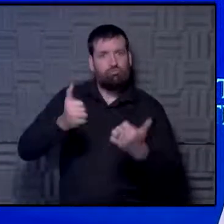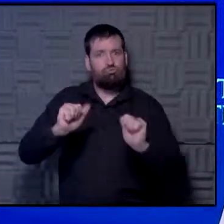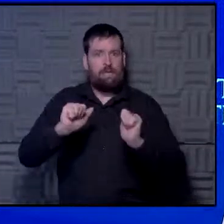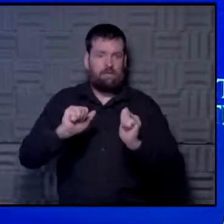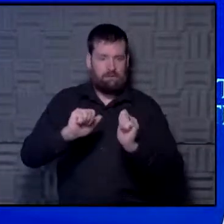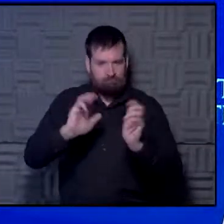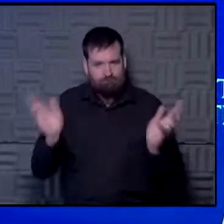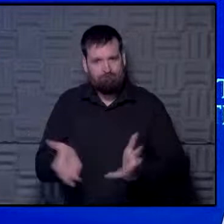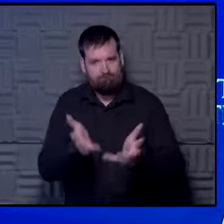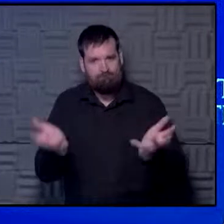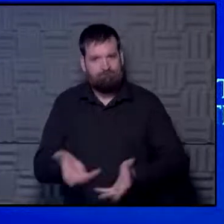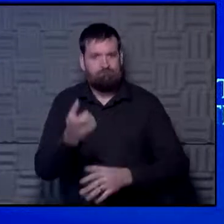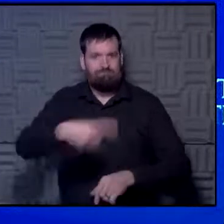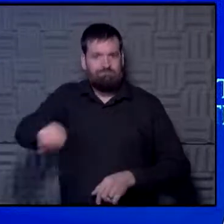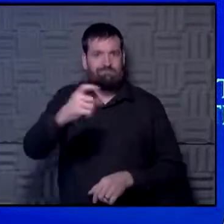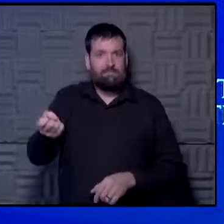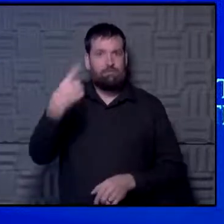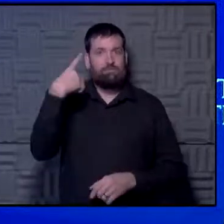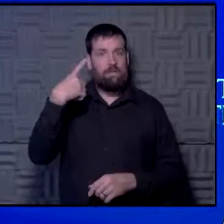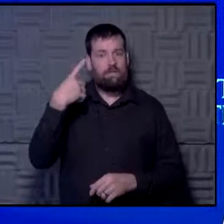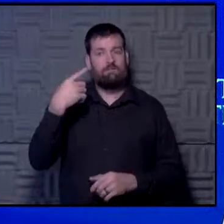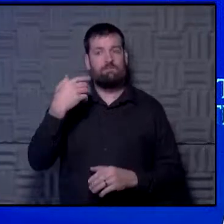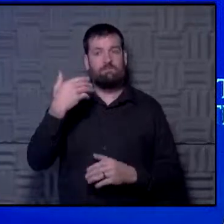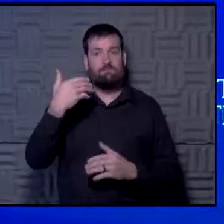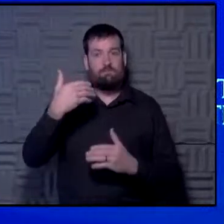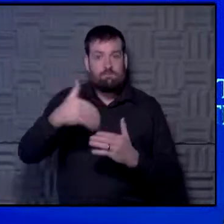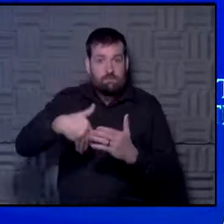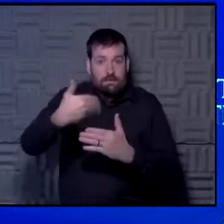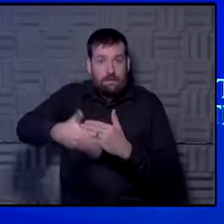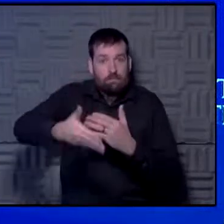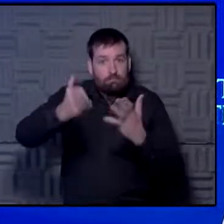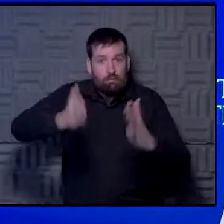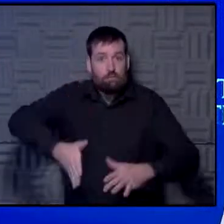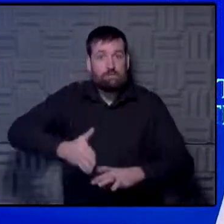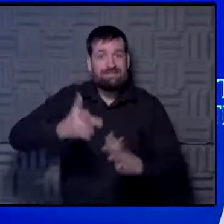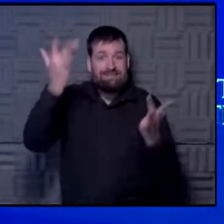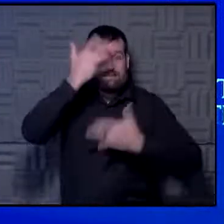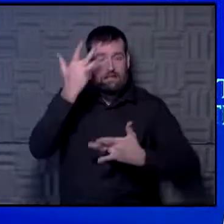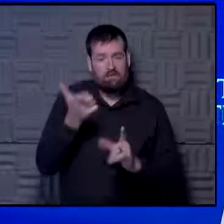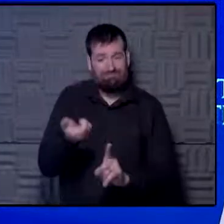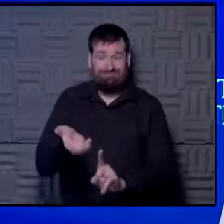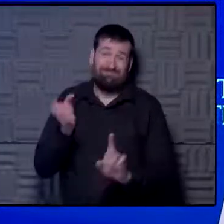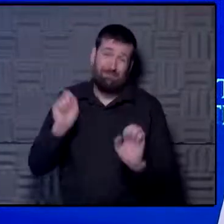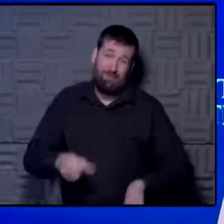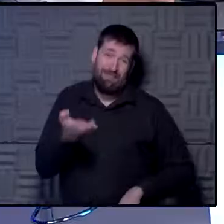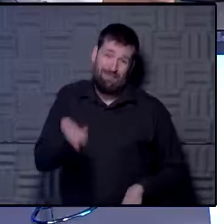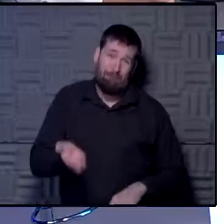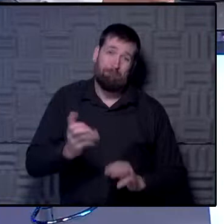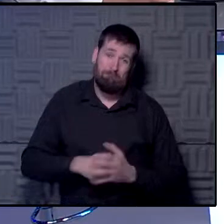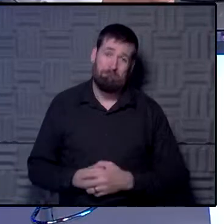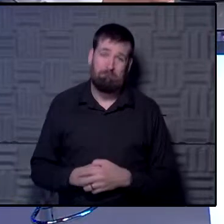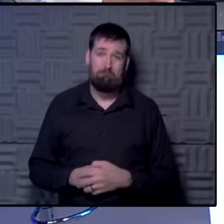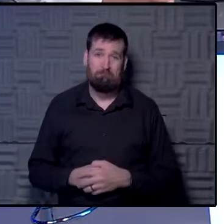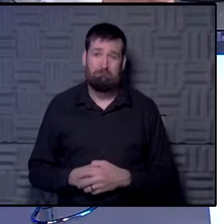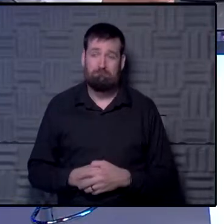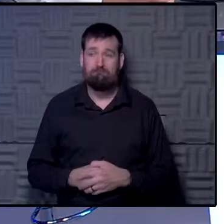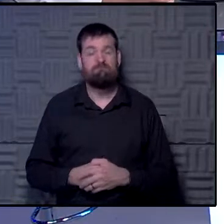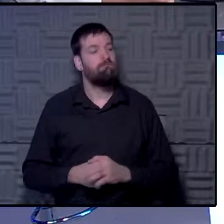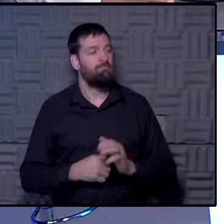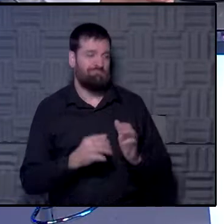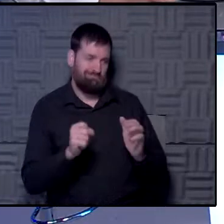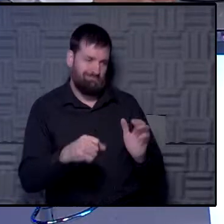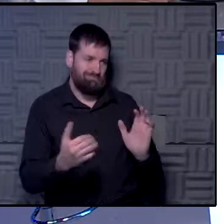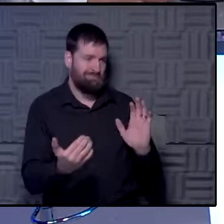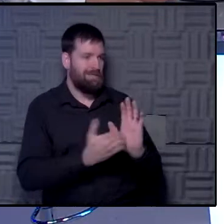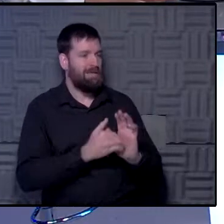folks to understand that the next person who's sick could be them. Yeah, absolutely. I mean, there, again, as we talked